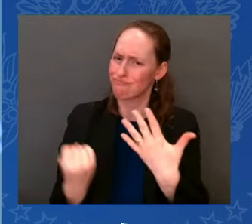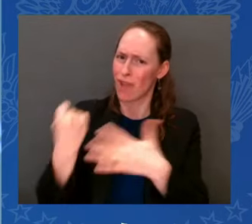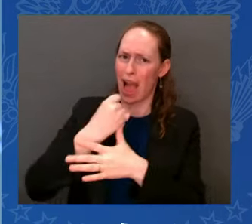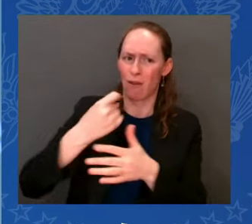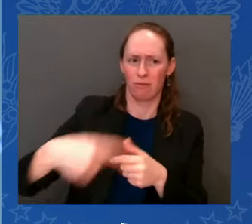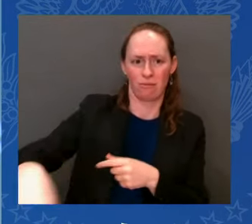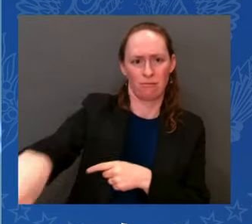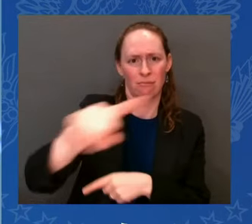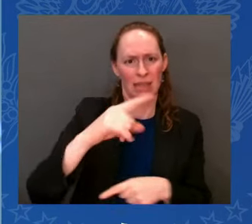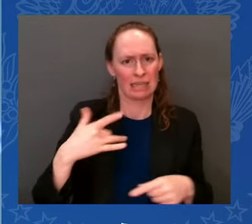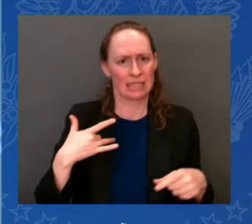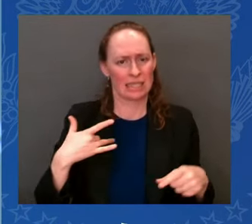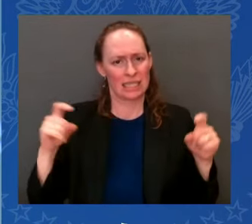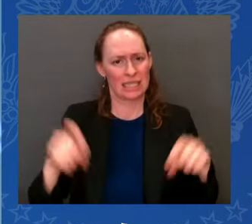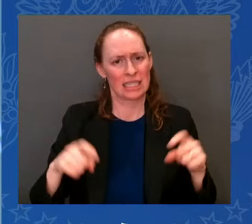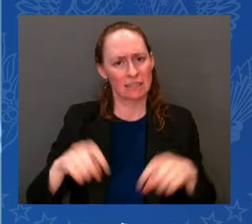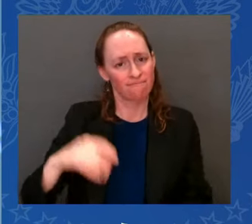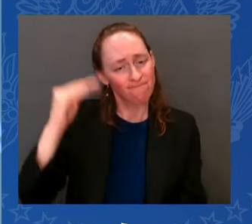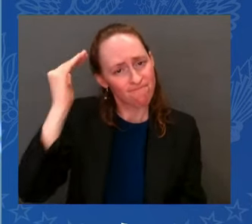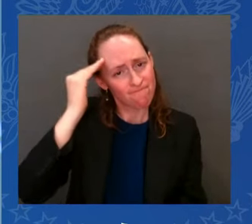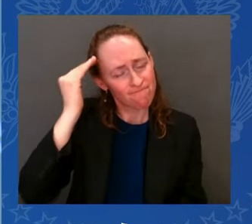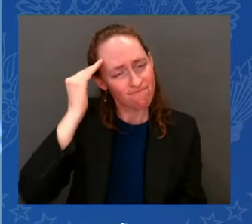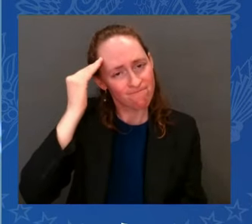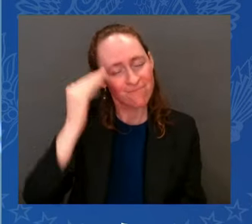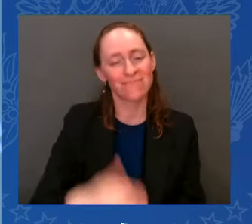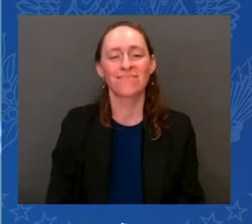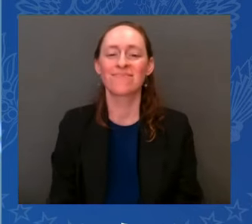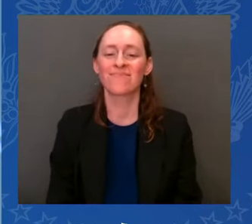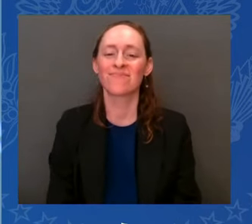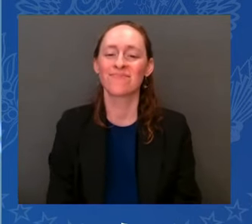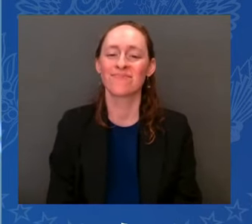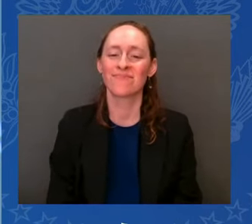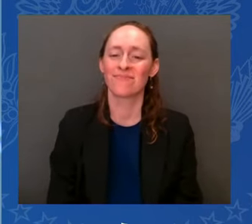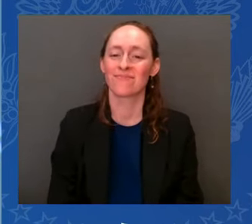things that I wrote down, I had lunch with the Vice President today,